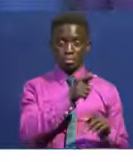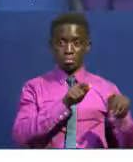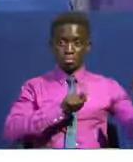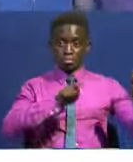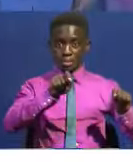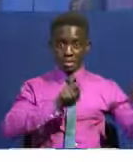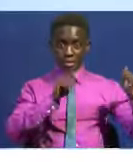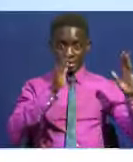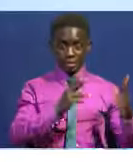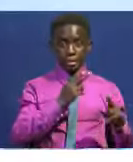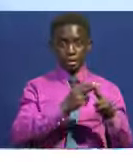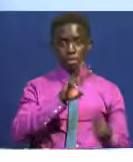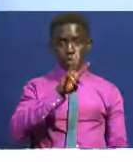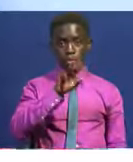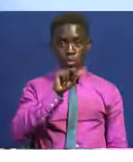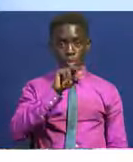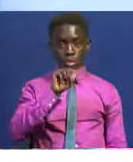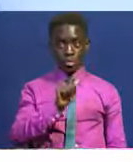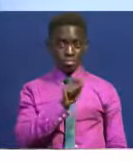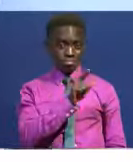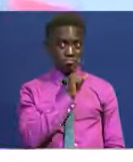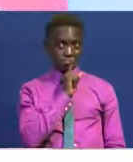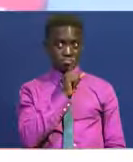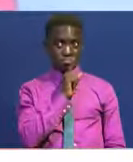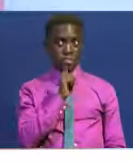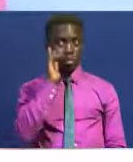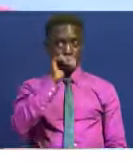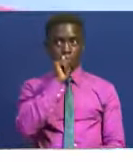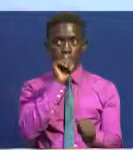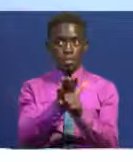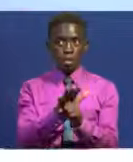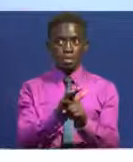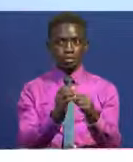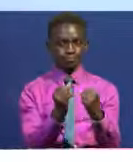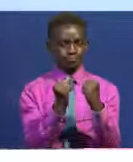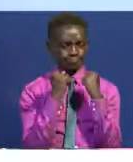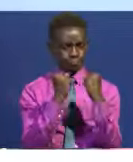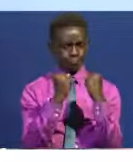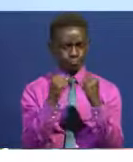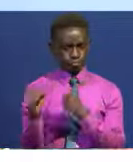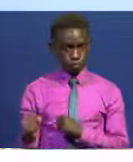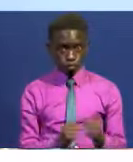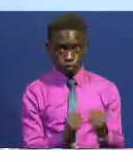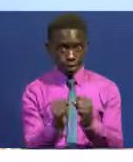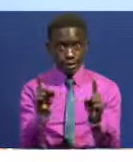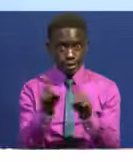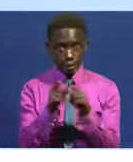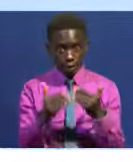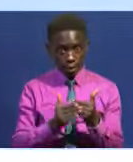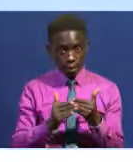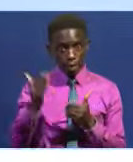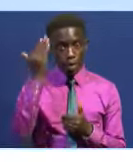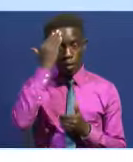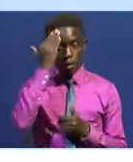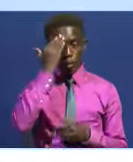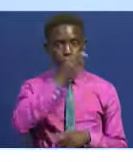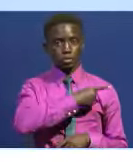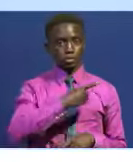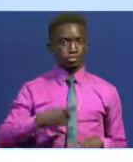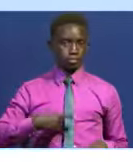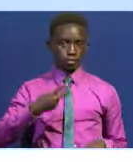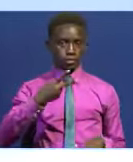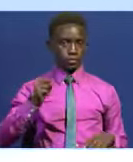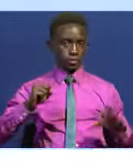assuring of beefed up security strategies as the Lakeside City gears up for a packed festive season.